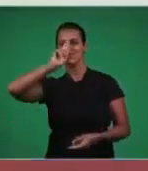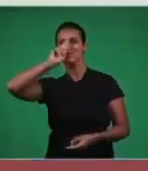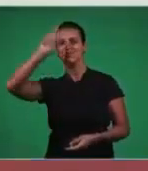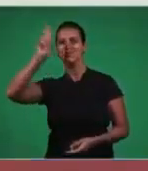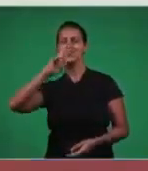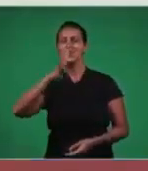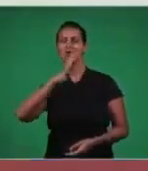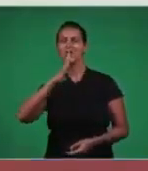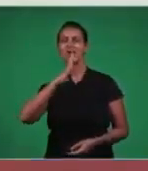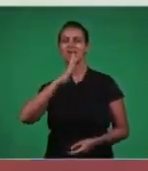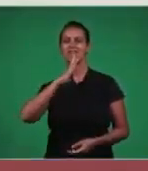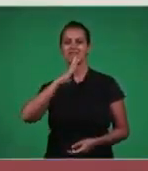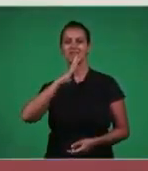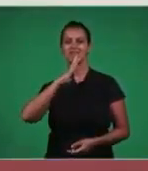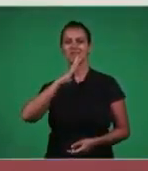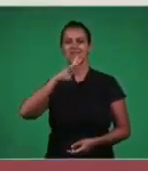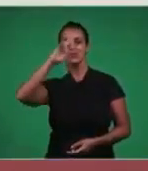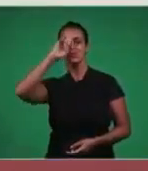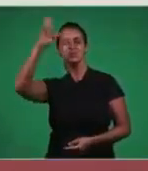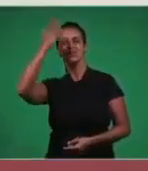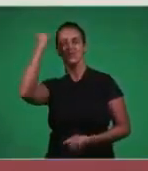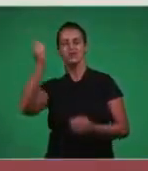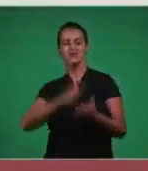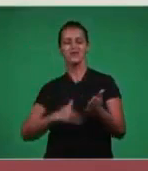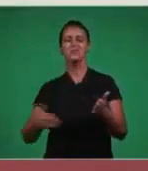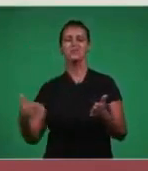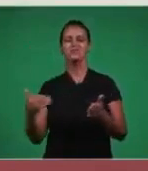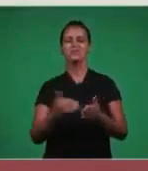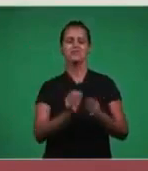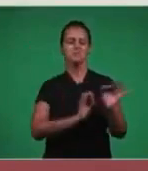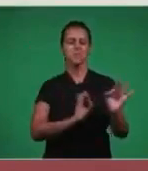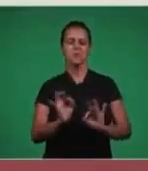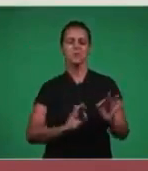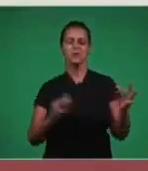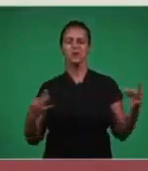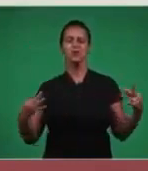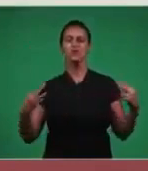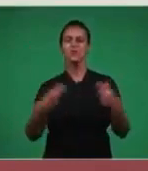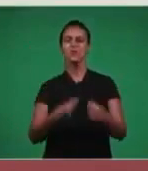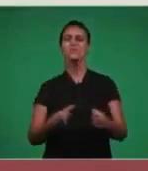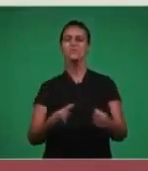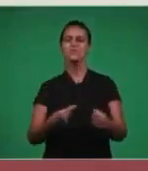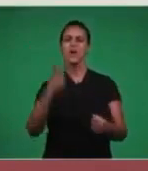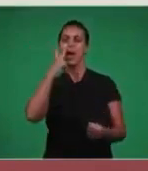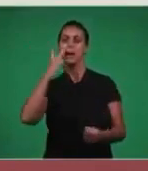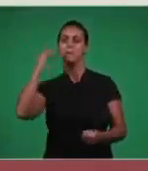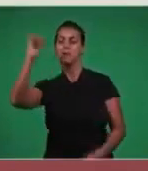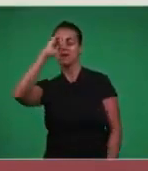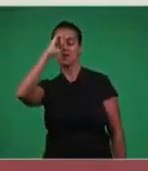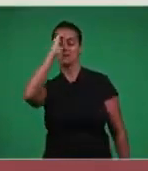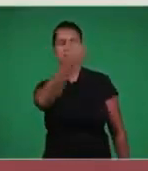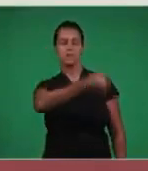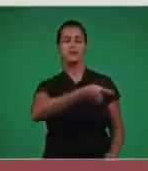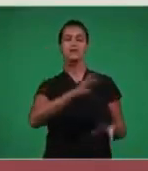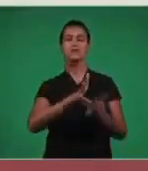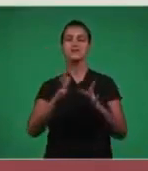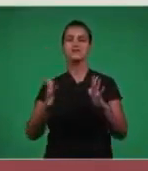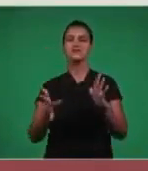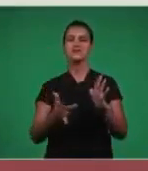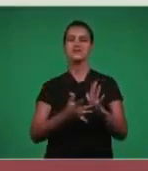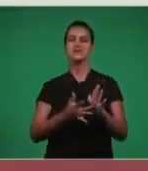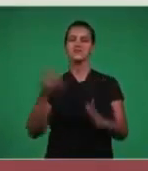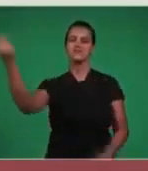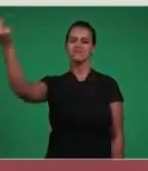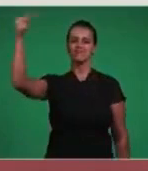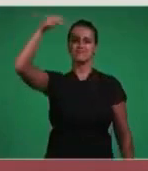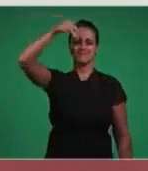He designed man. His delights were with Him every day. The Lord sent the person of the Lord Jesus, whom